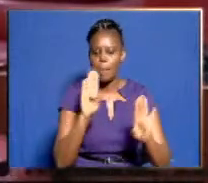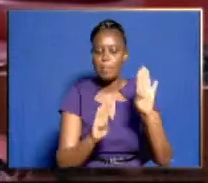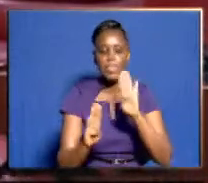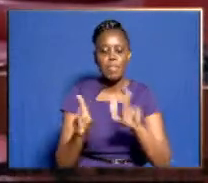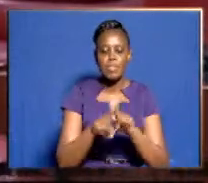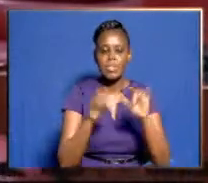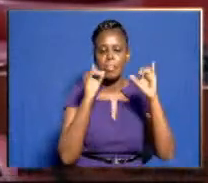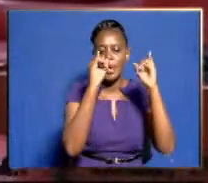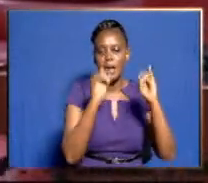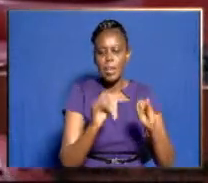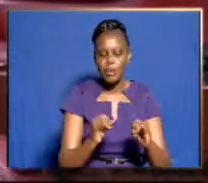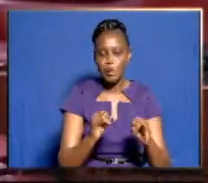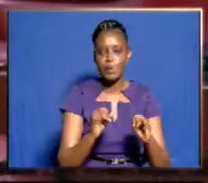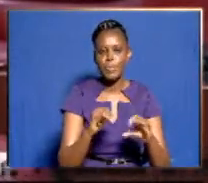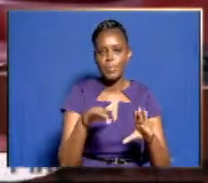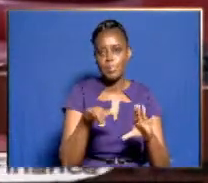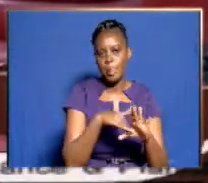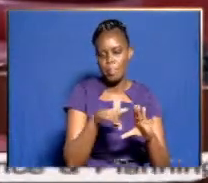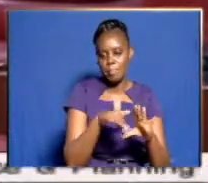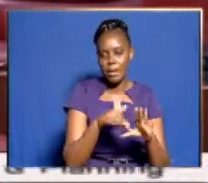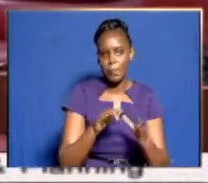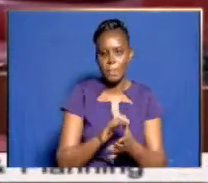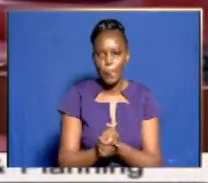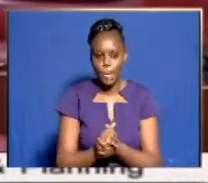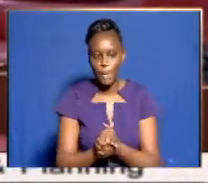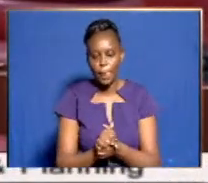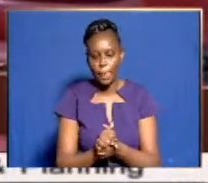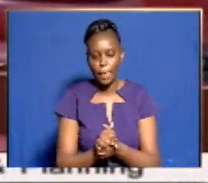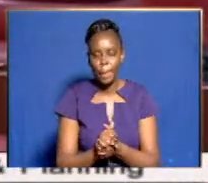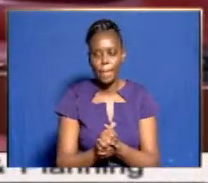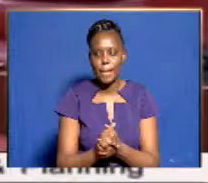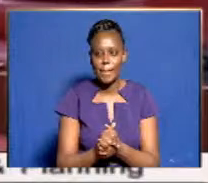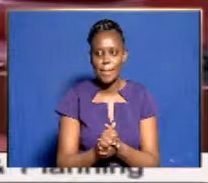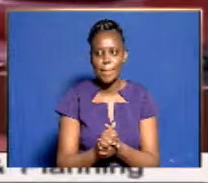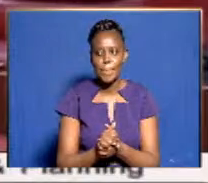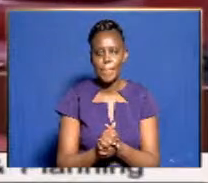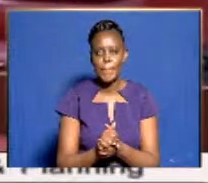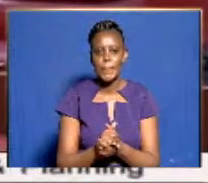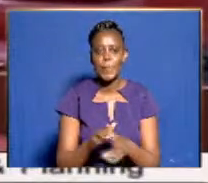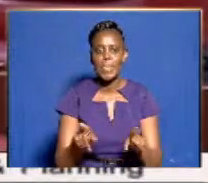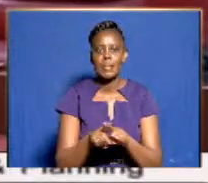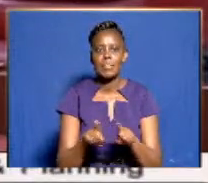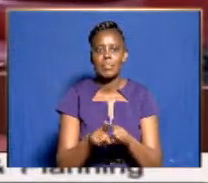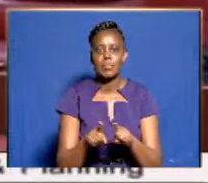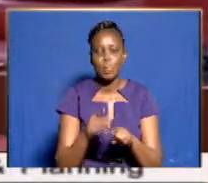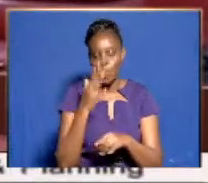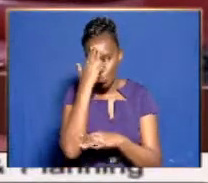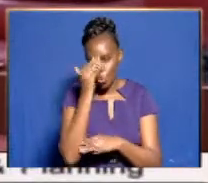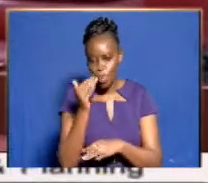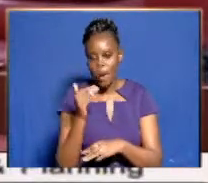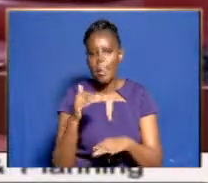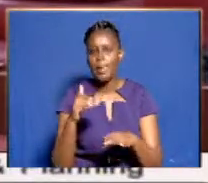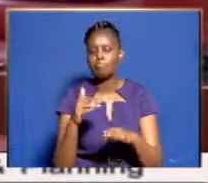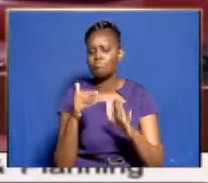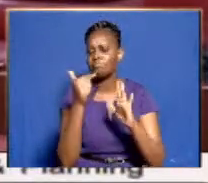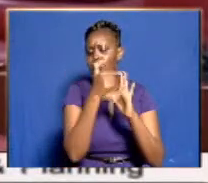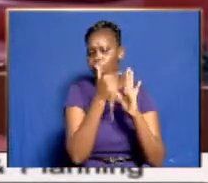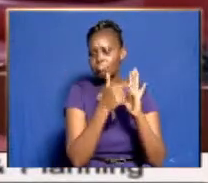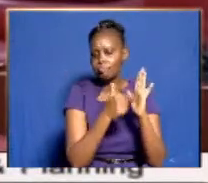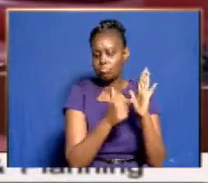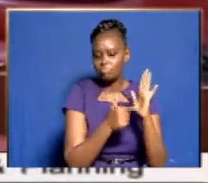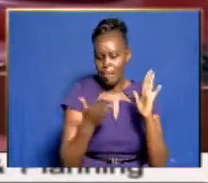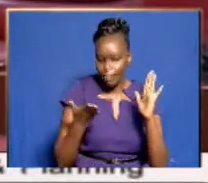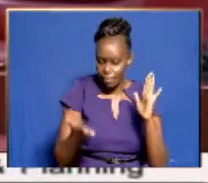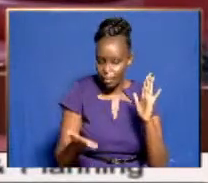a newcomer. And he's like an amateur, because all the matters are